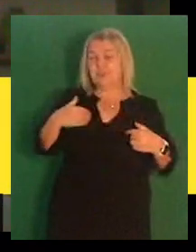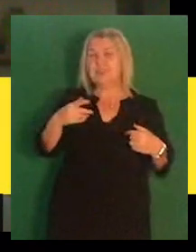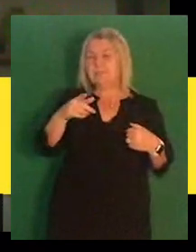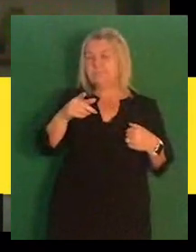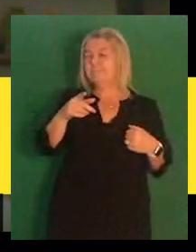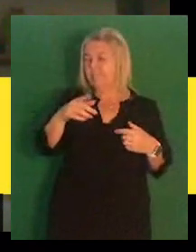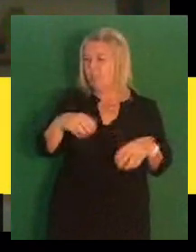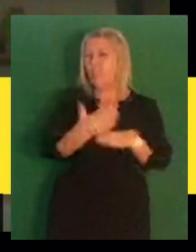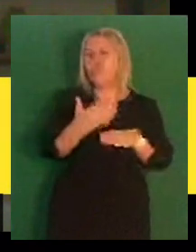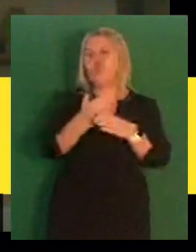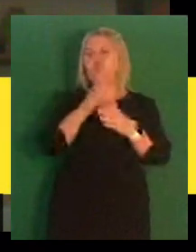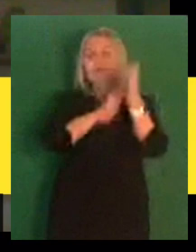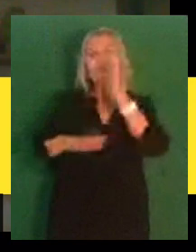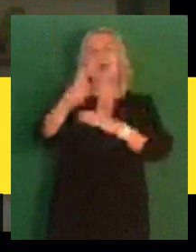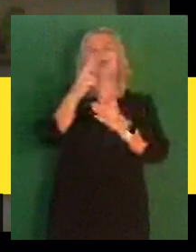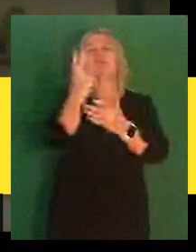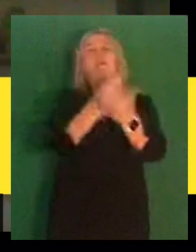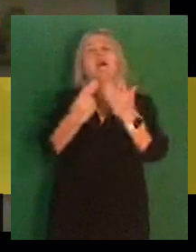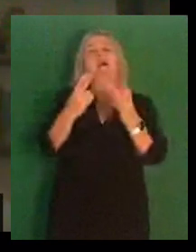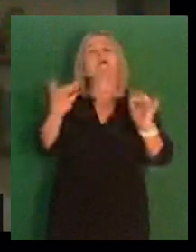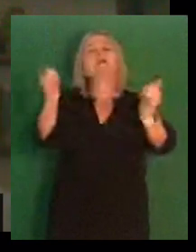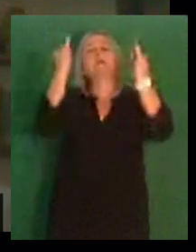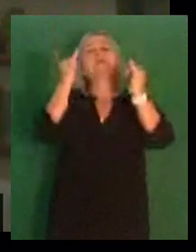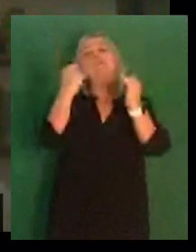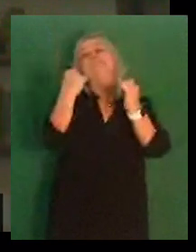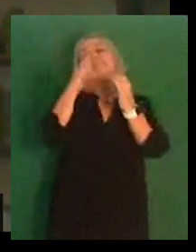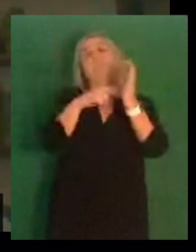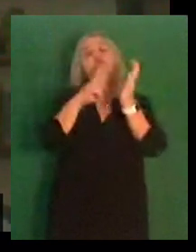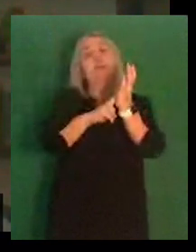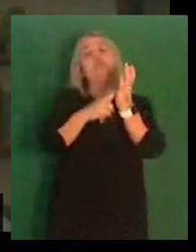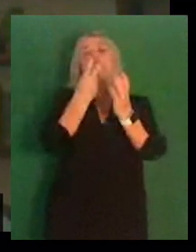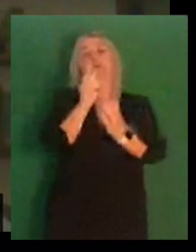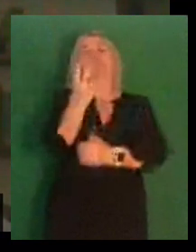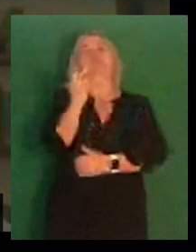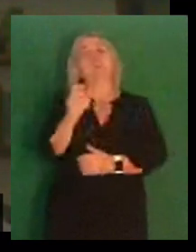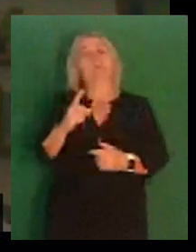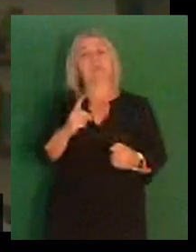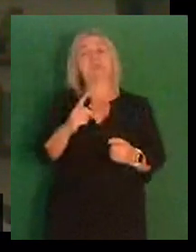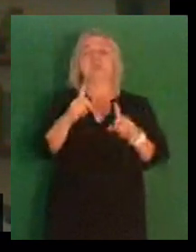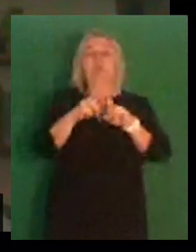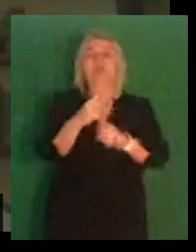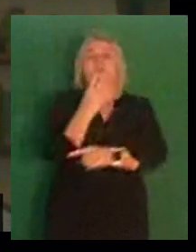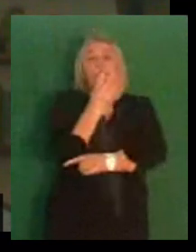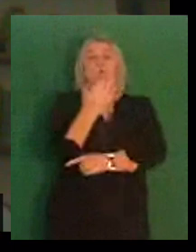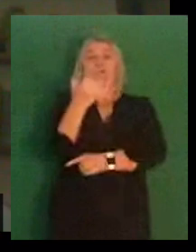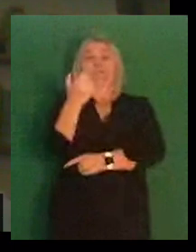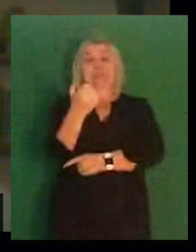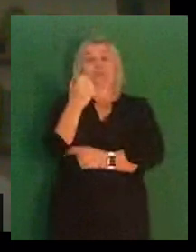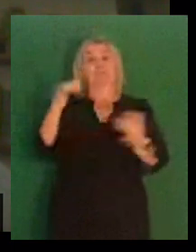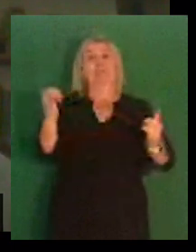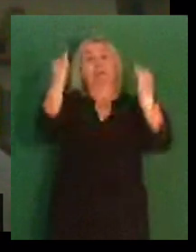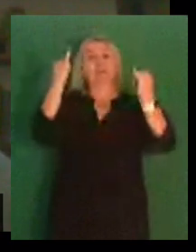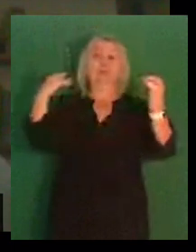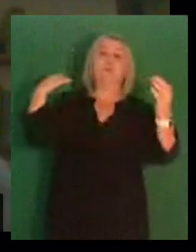National Arts Festival in January, and it's our 46th festival this year, and the first one that we